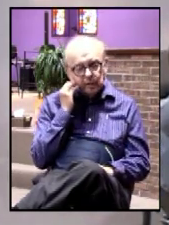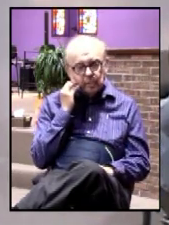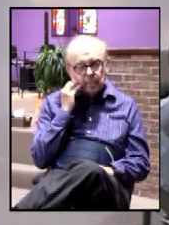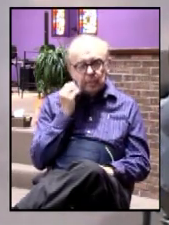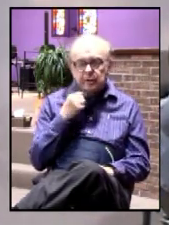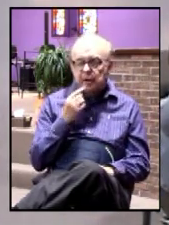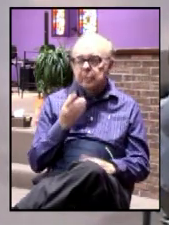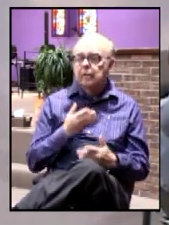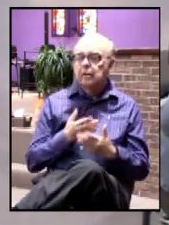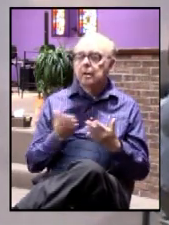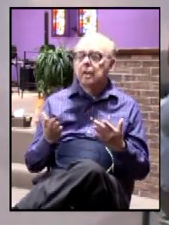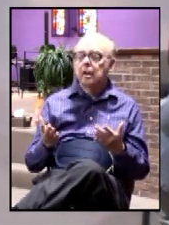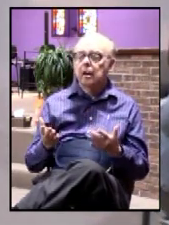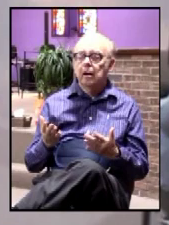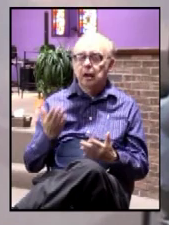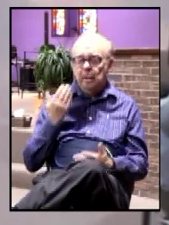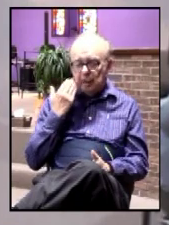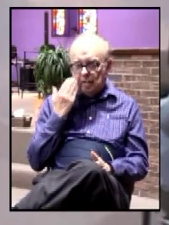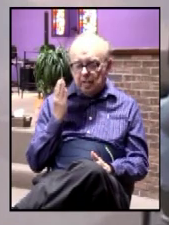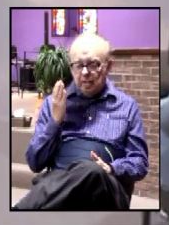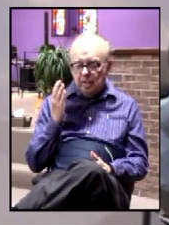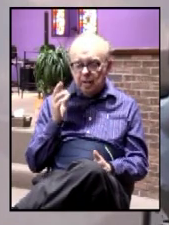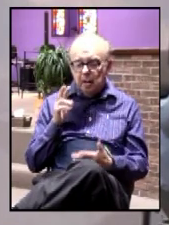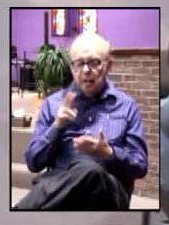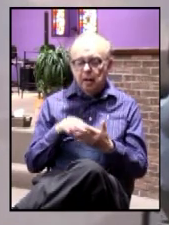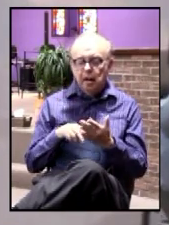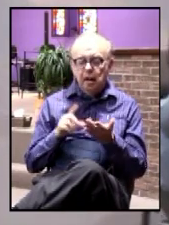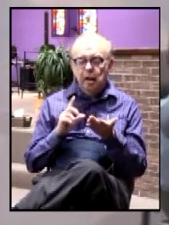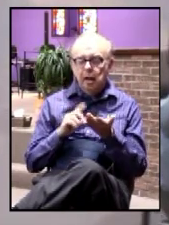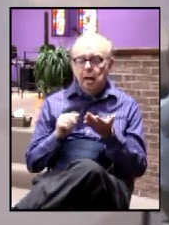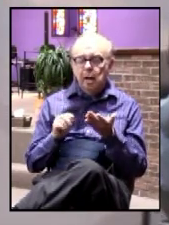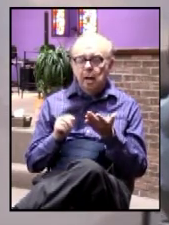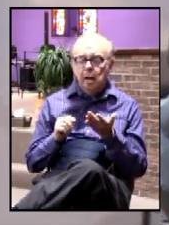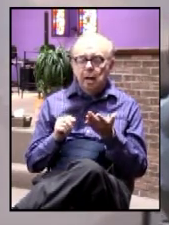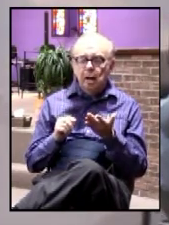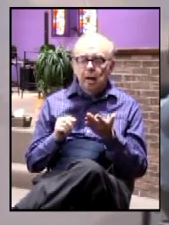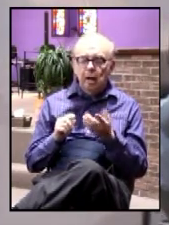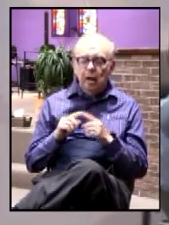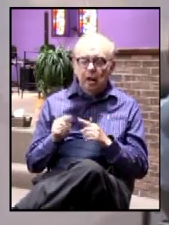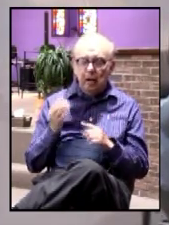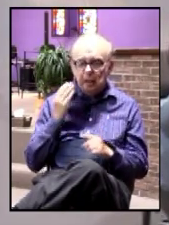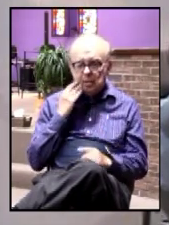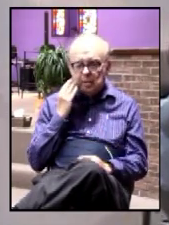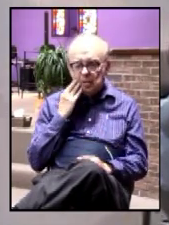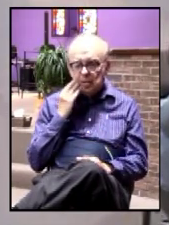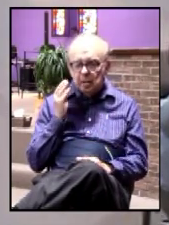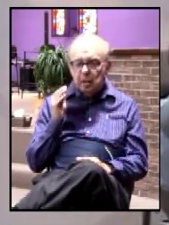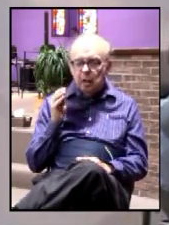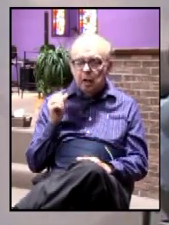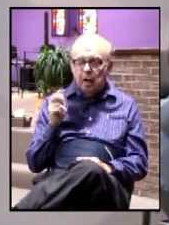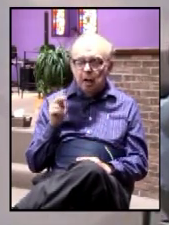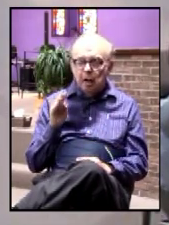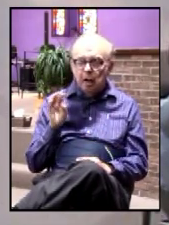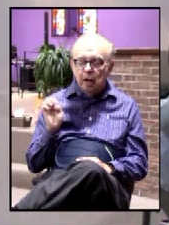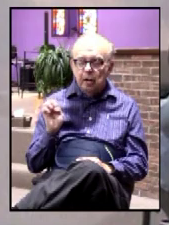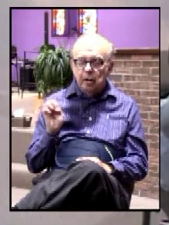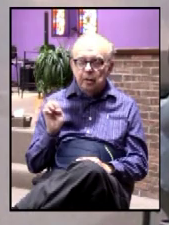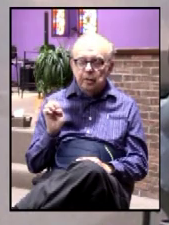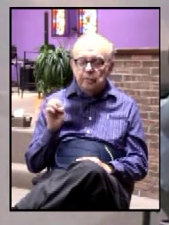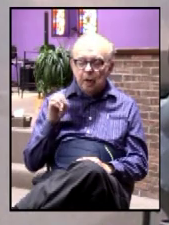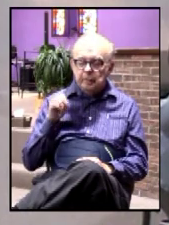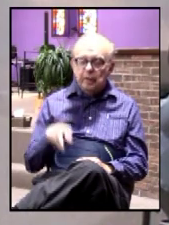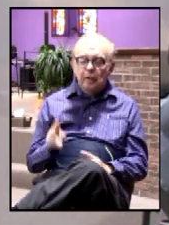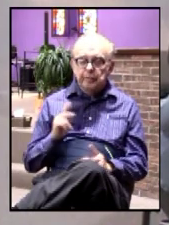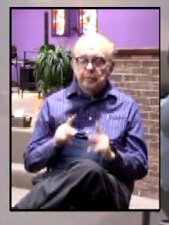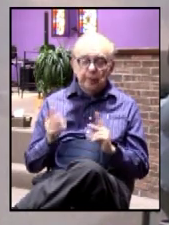And let me say this. I don't know if you read the newspaper and find this out, but do you know that Monroe is dropping off their homeless people here